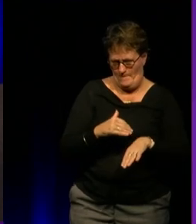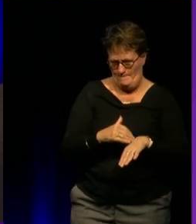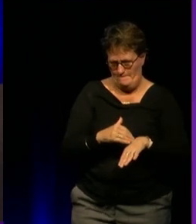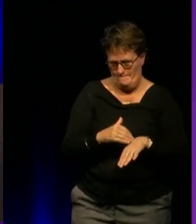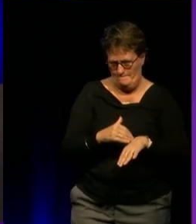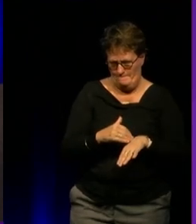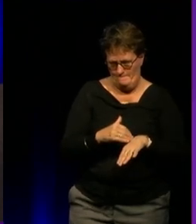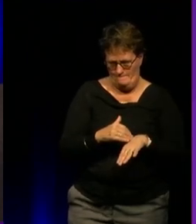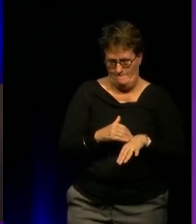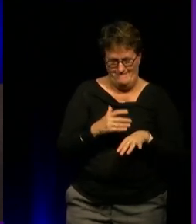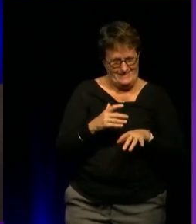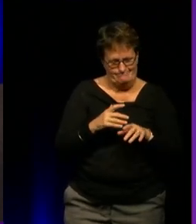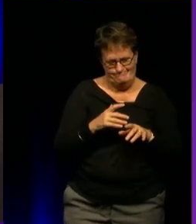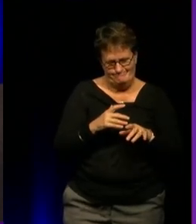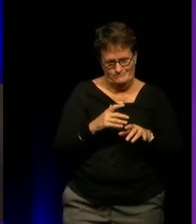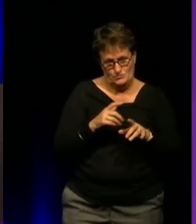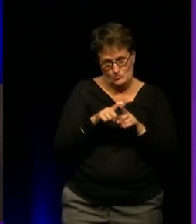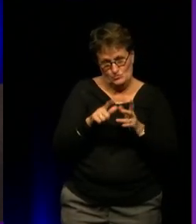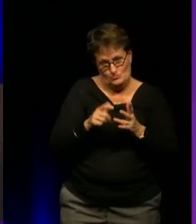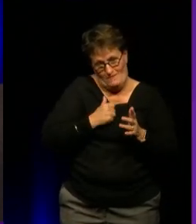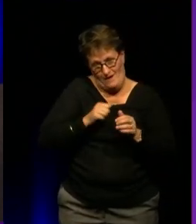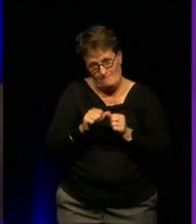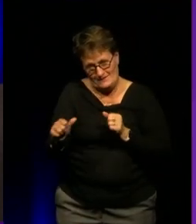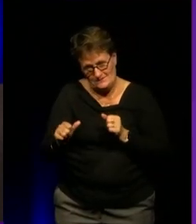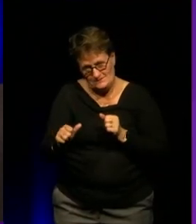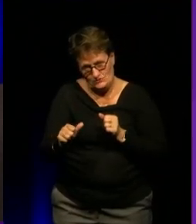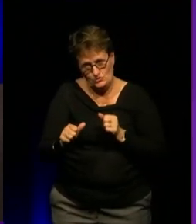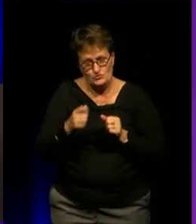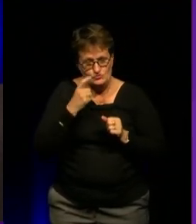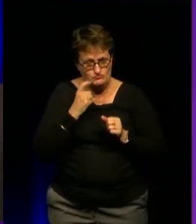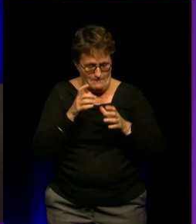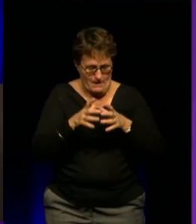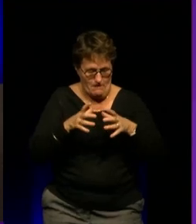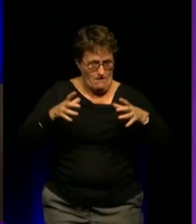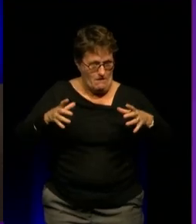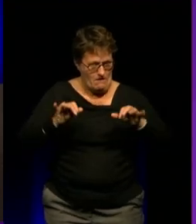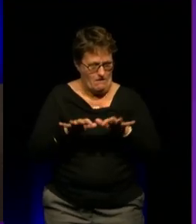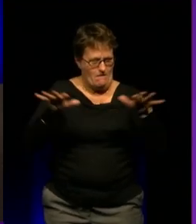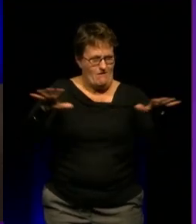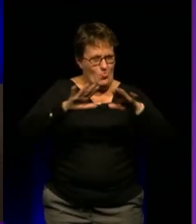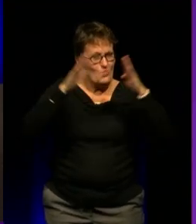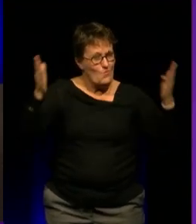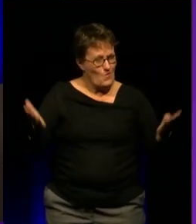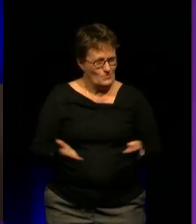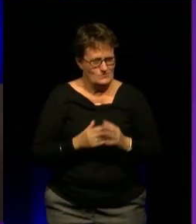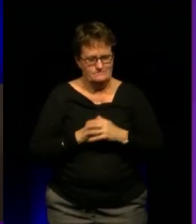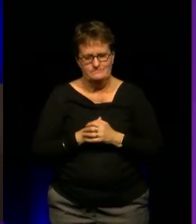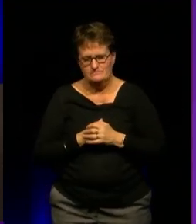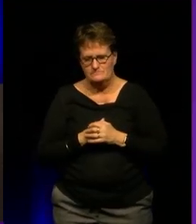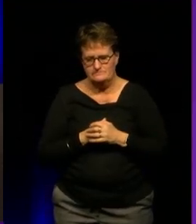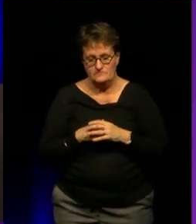just do the best that I possibly could to make that genuinely scalable and global. Let's come back to the people that work for